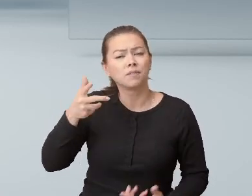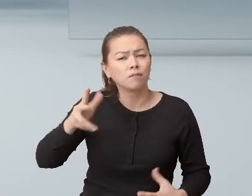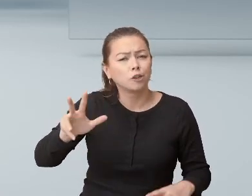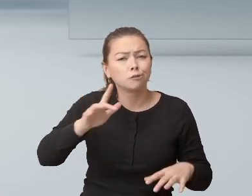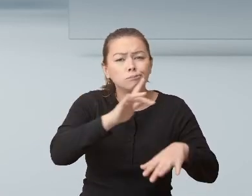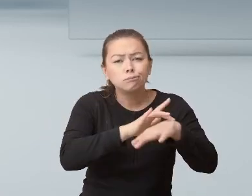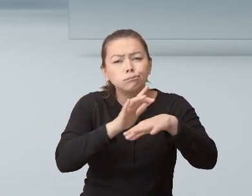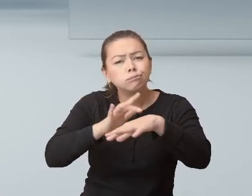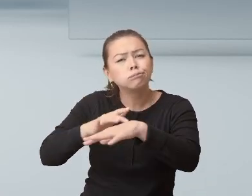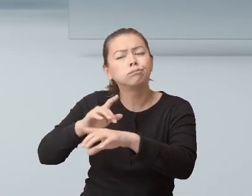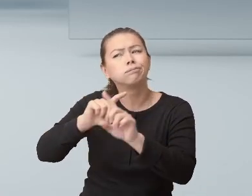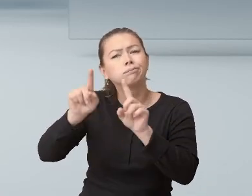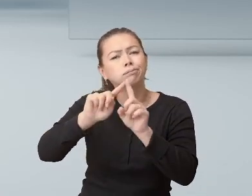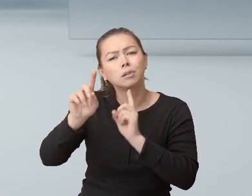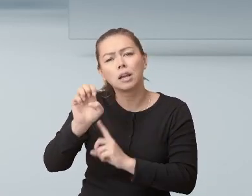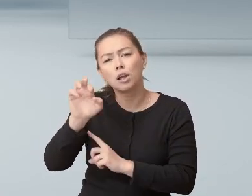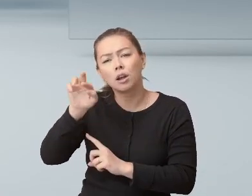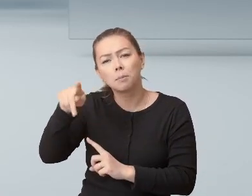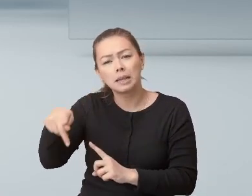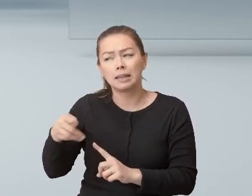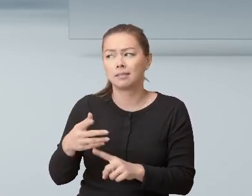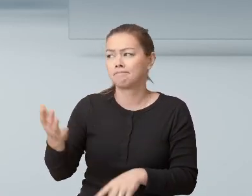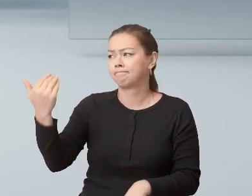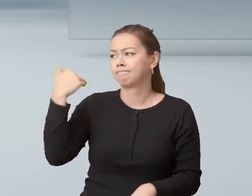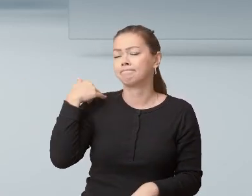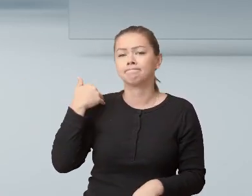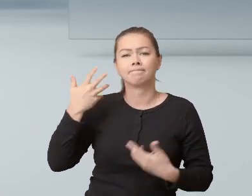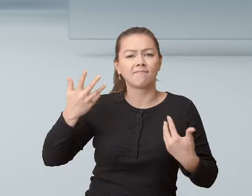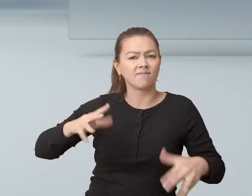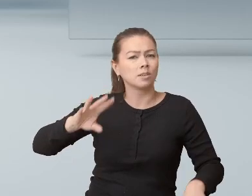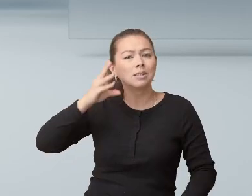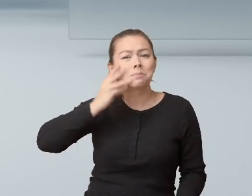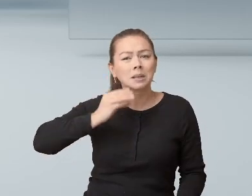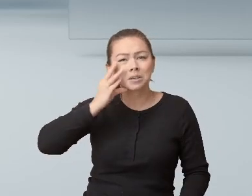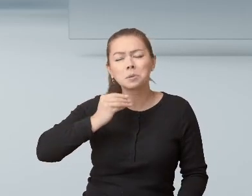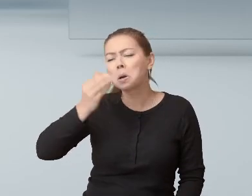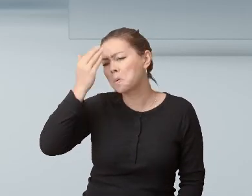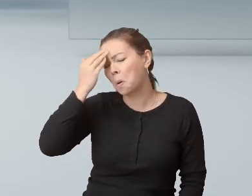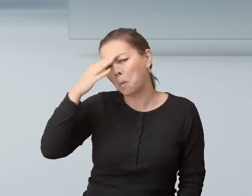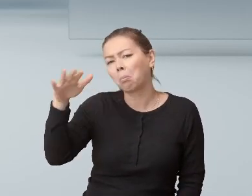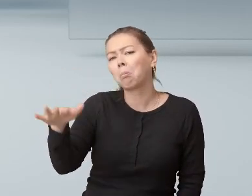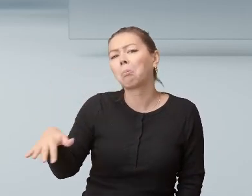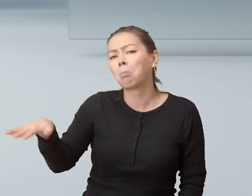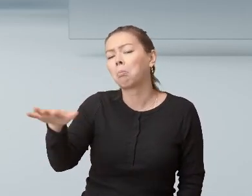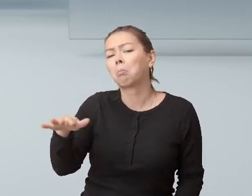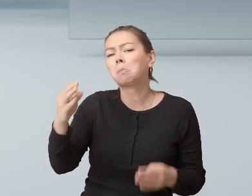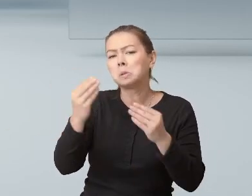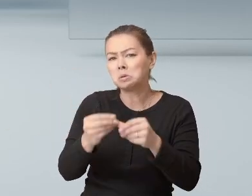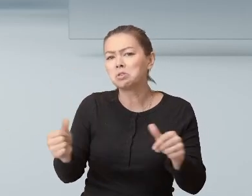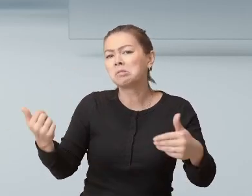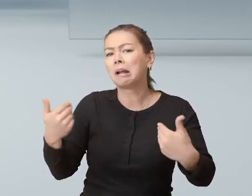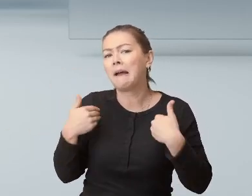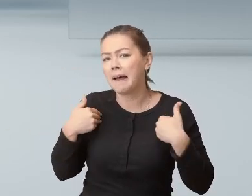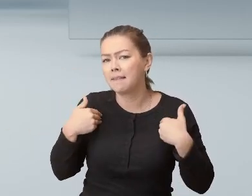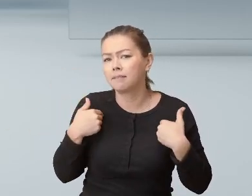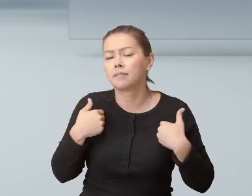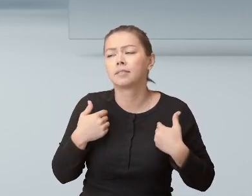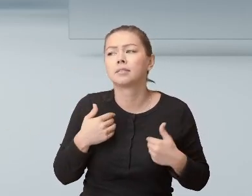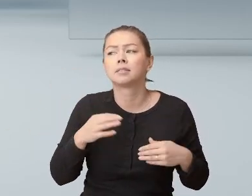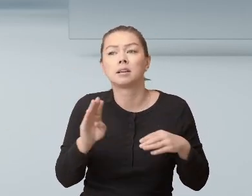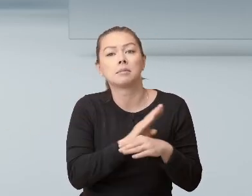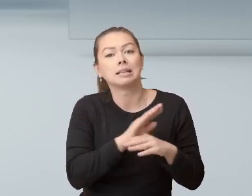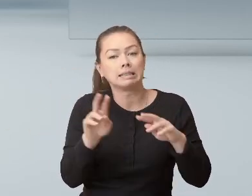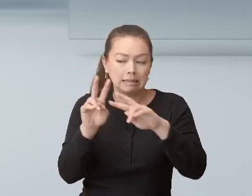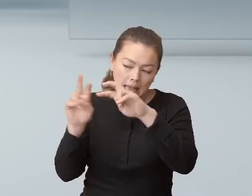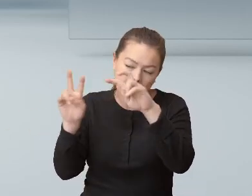before, and you have generally a good idea of, what ERP solutions are out there. You have your own business